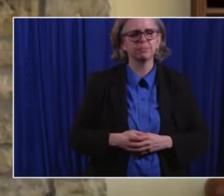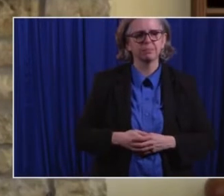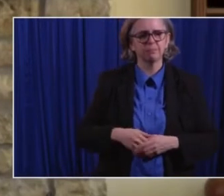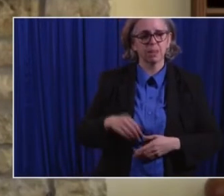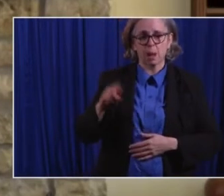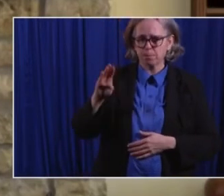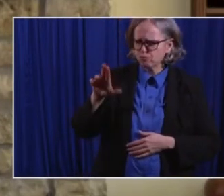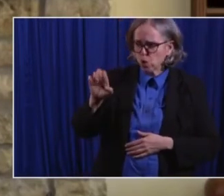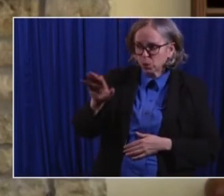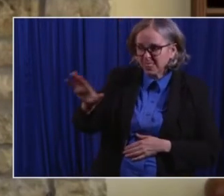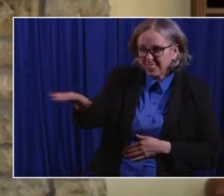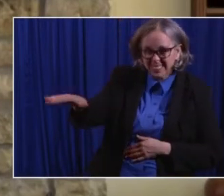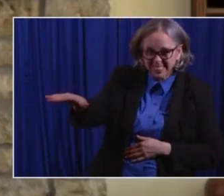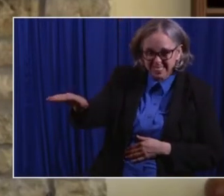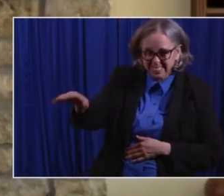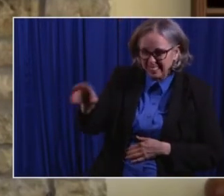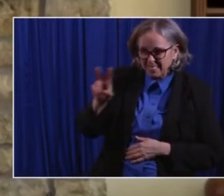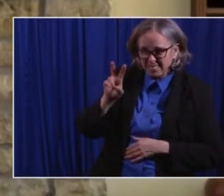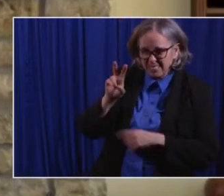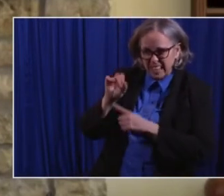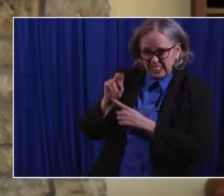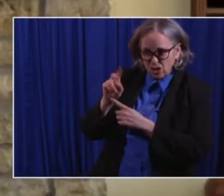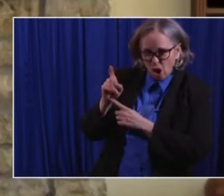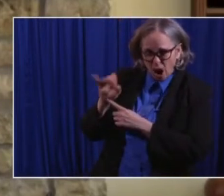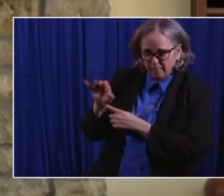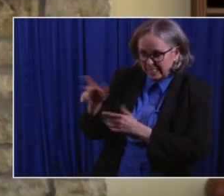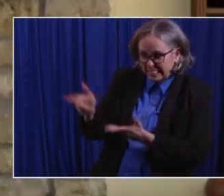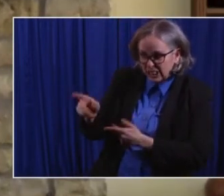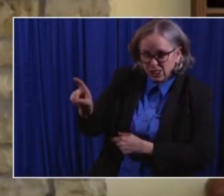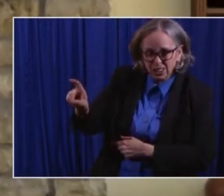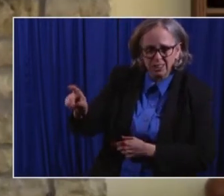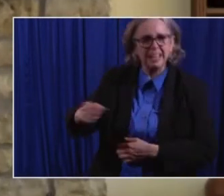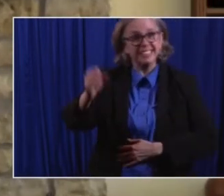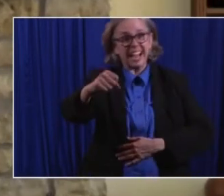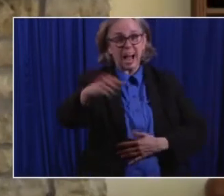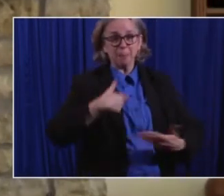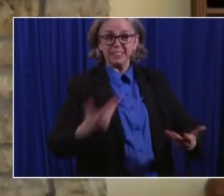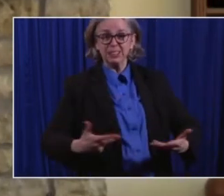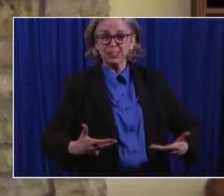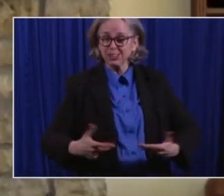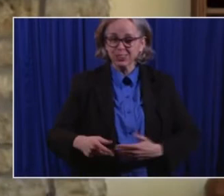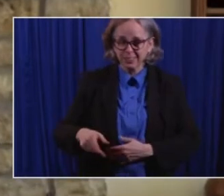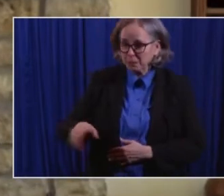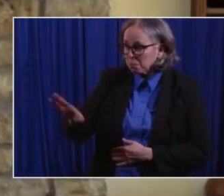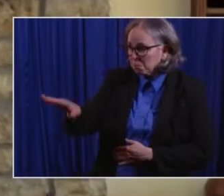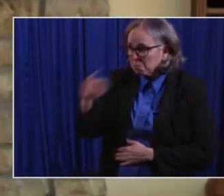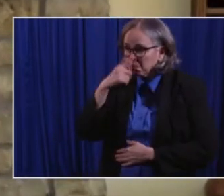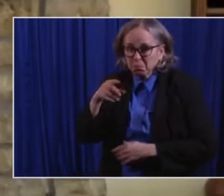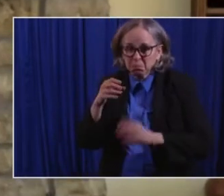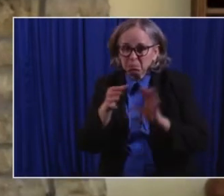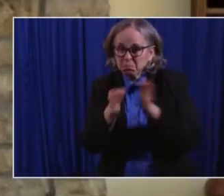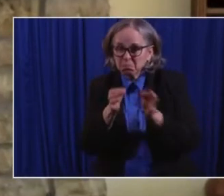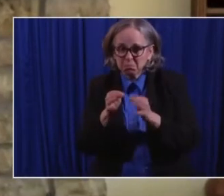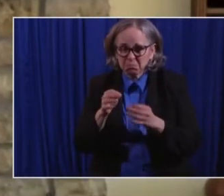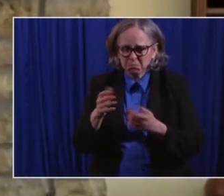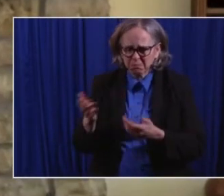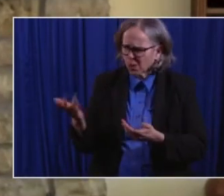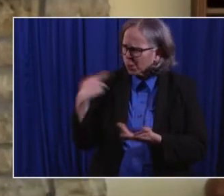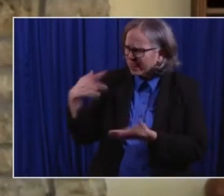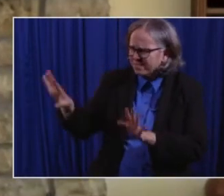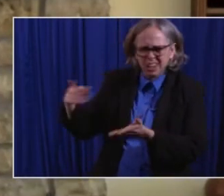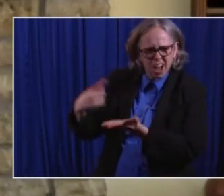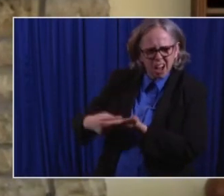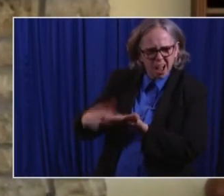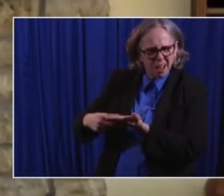here. I don't know if you're online or not. I haven't seen you up, but I am, Governor. You want that's a question you and I were talking about this morning,